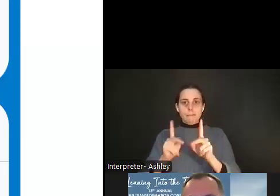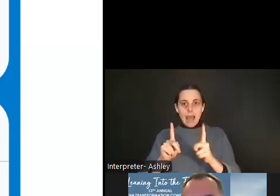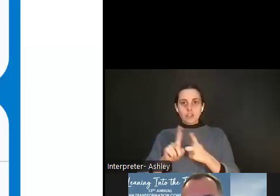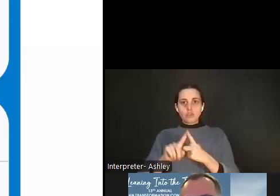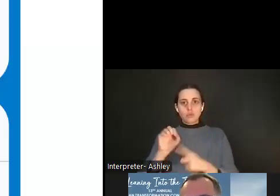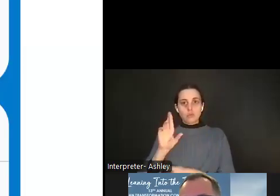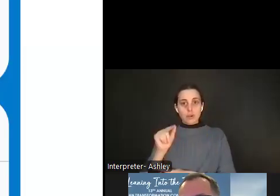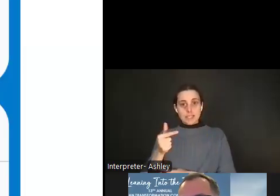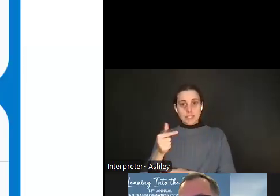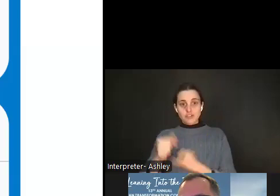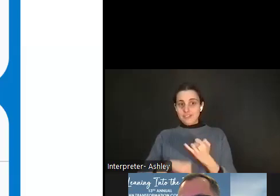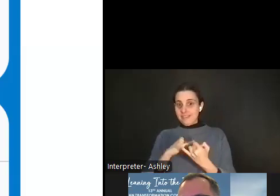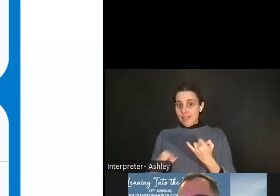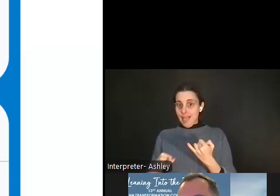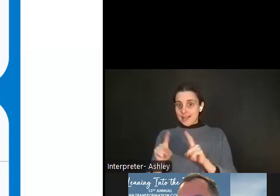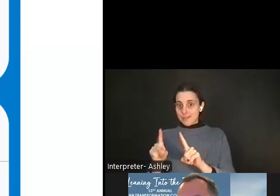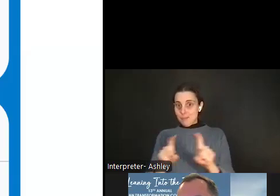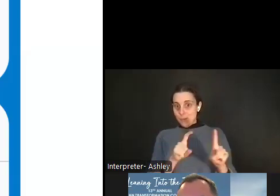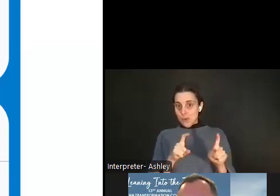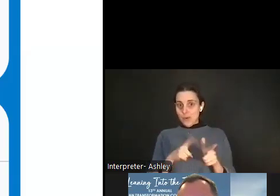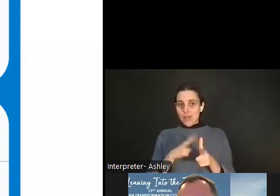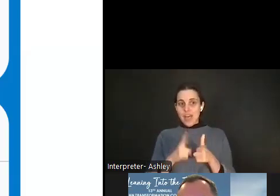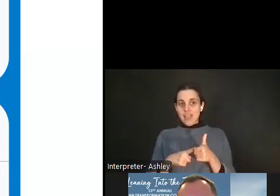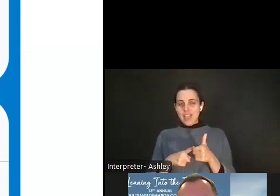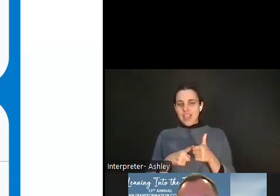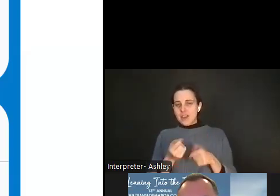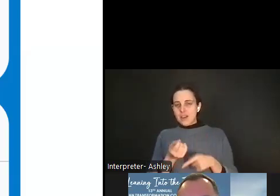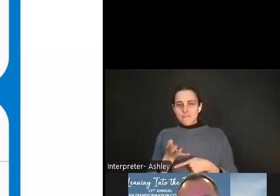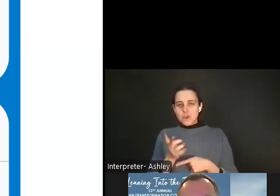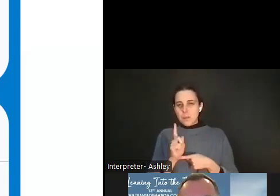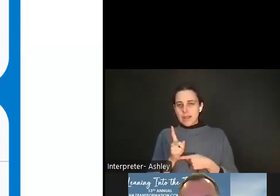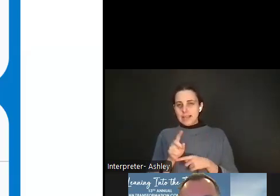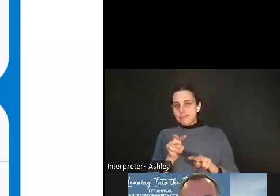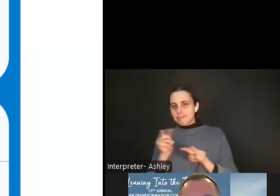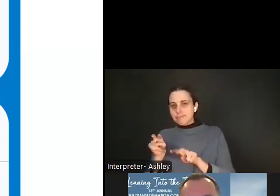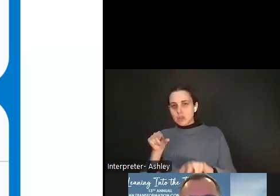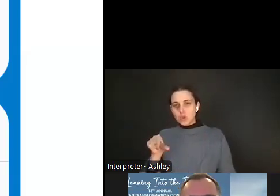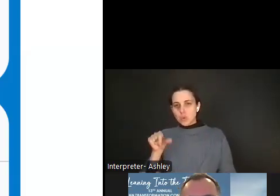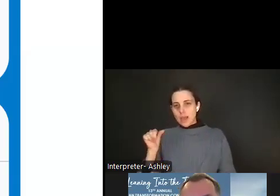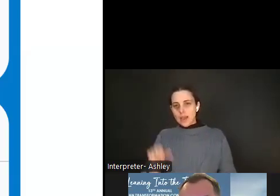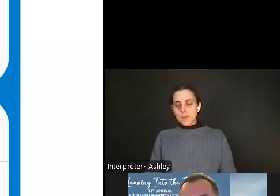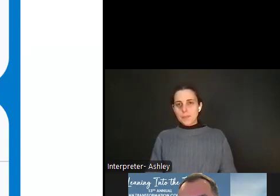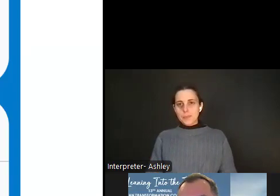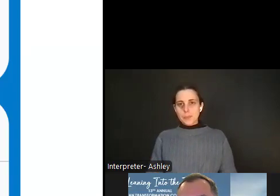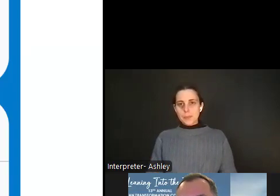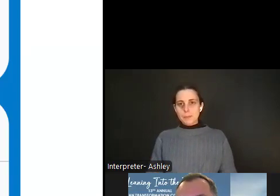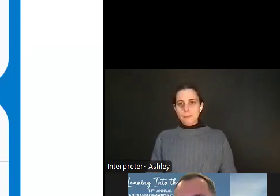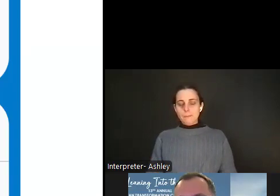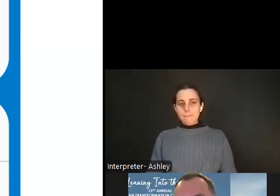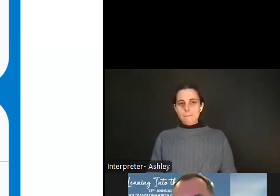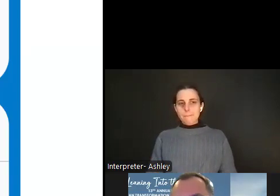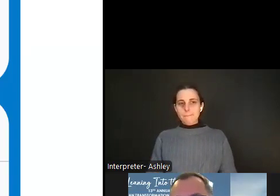Okay, last poll, and then we'll save a few minutes for a Q&A. So again, we want to